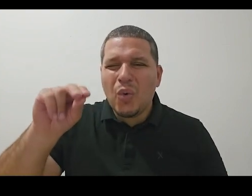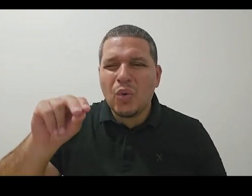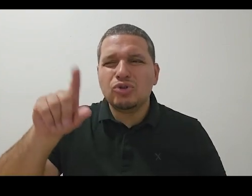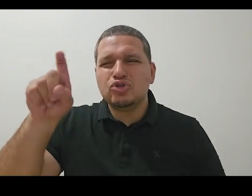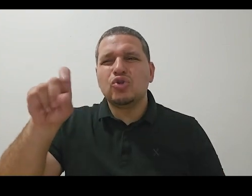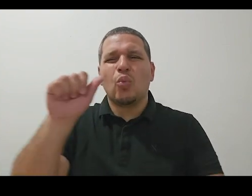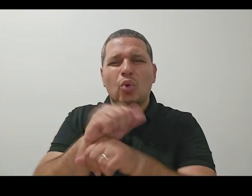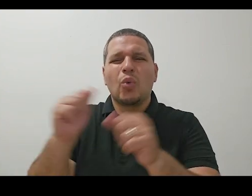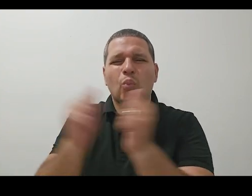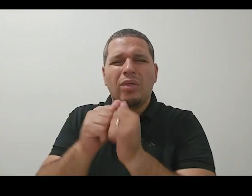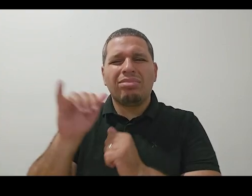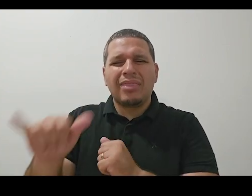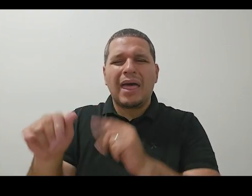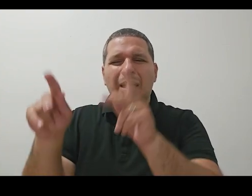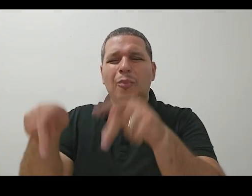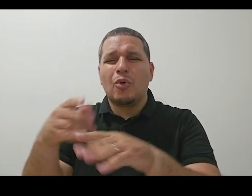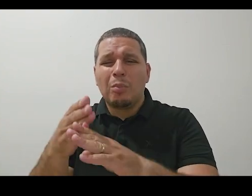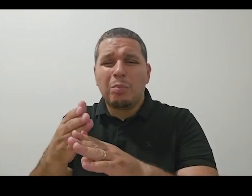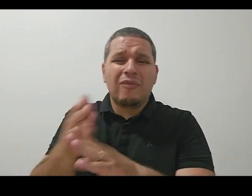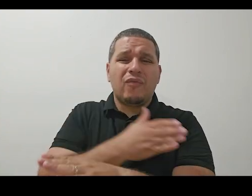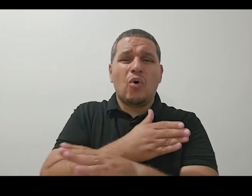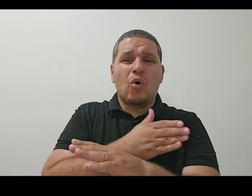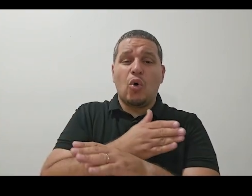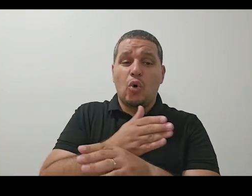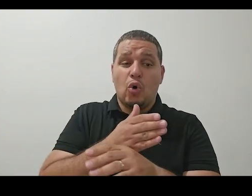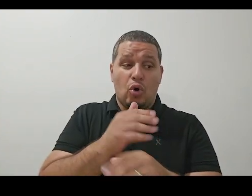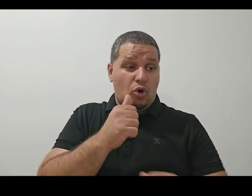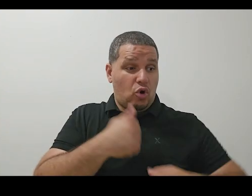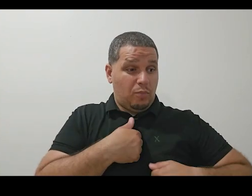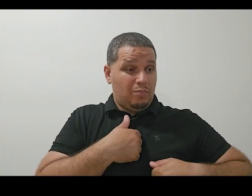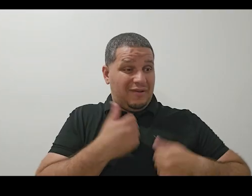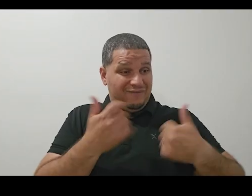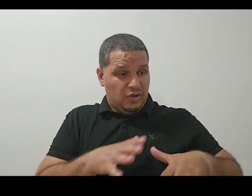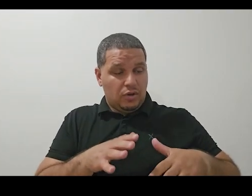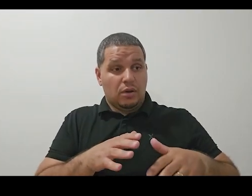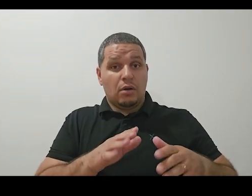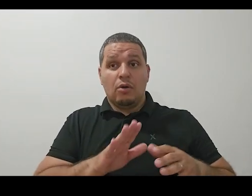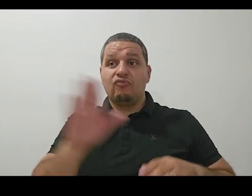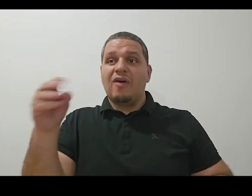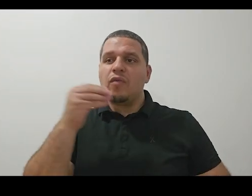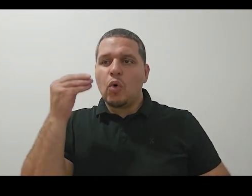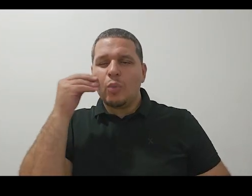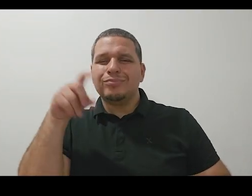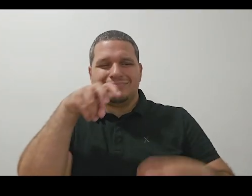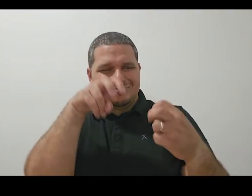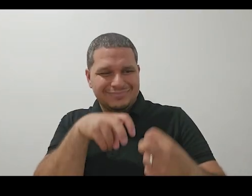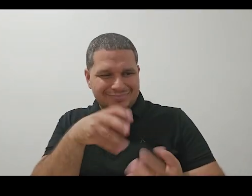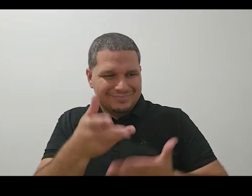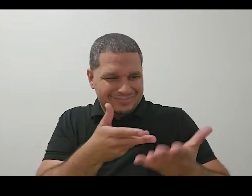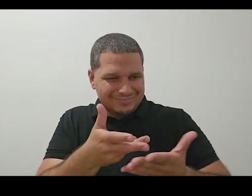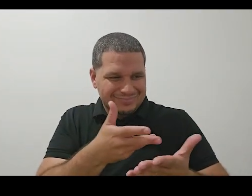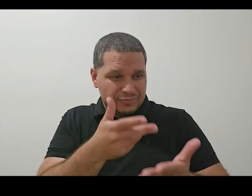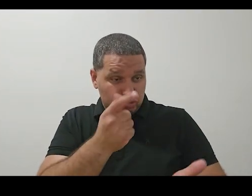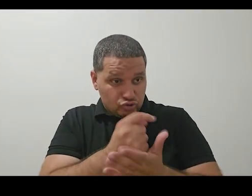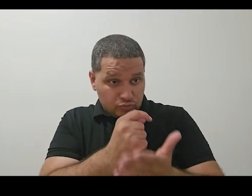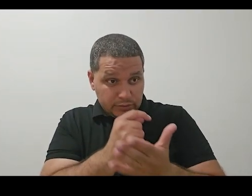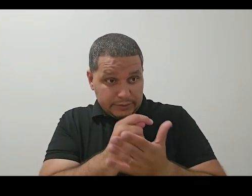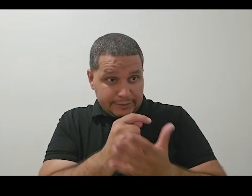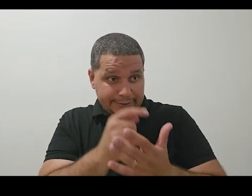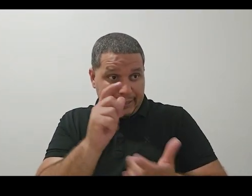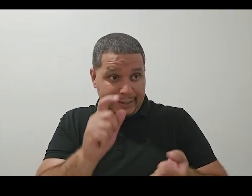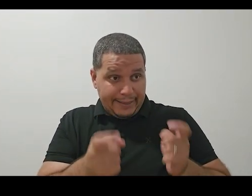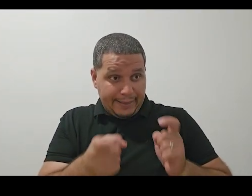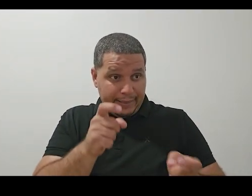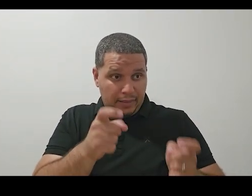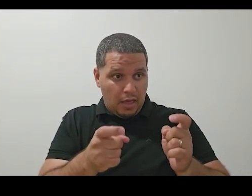you. No, they should have worked with this person prior to letting him or her go home, Yeah. so that they can readjust. The adjustment is